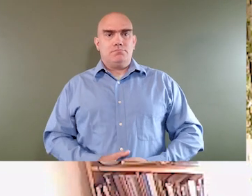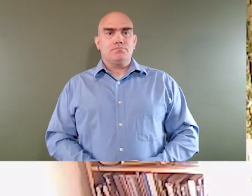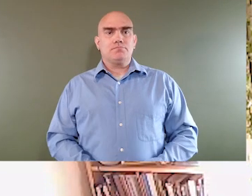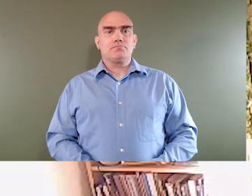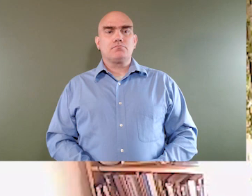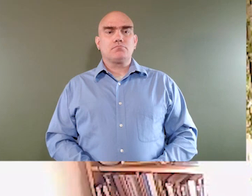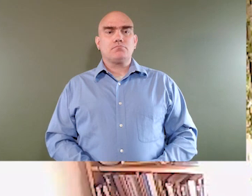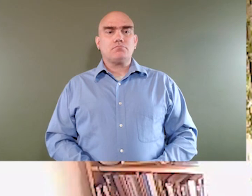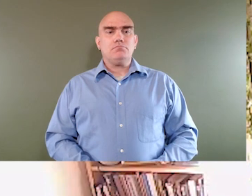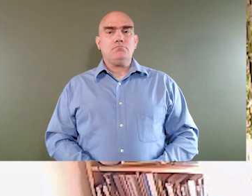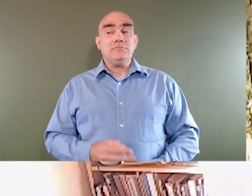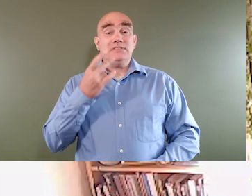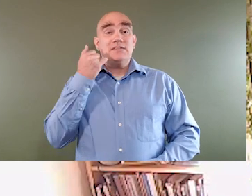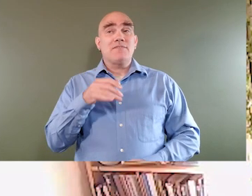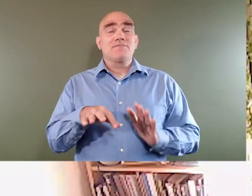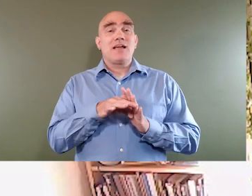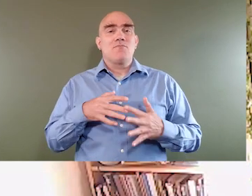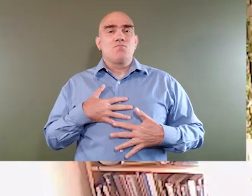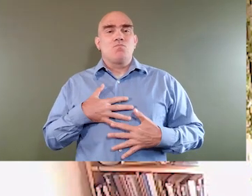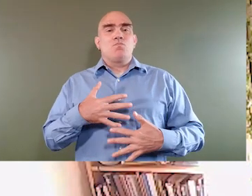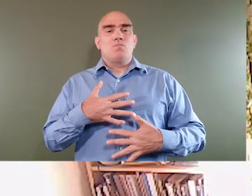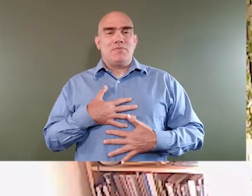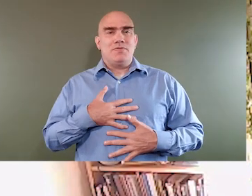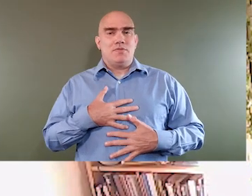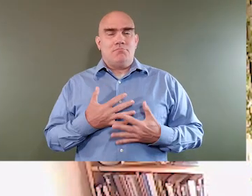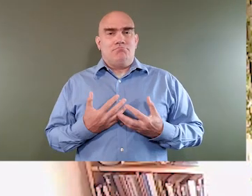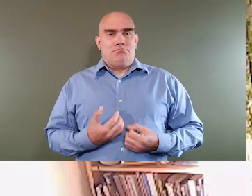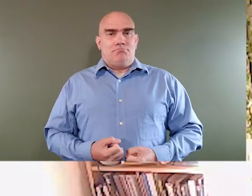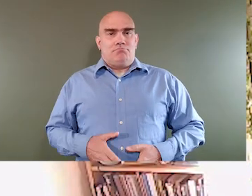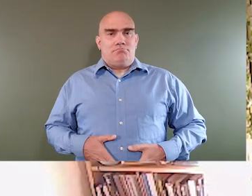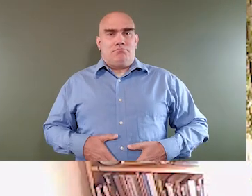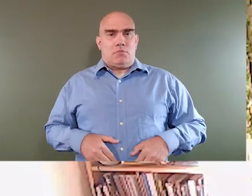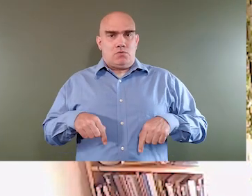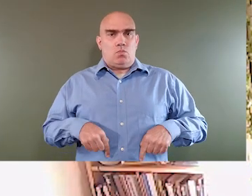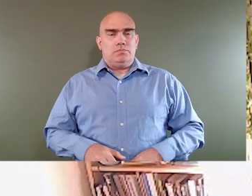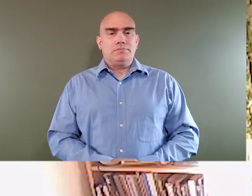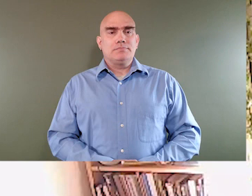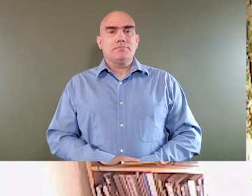And just seeing if you can find a breath down into your low belly.